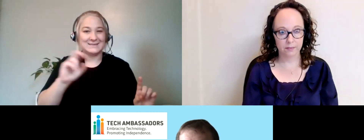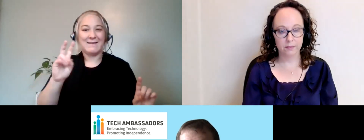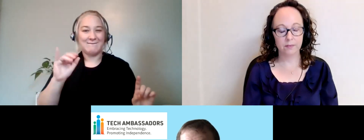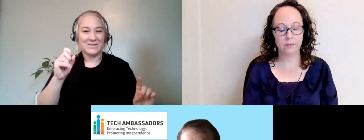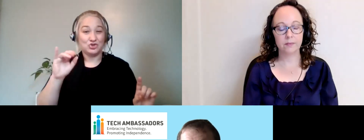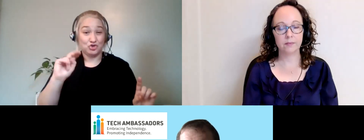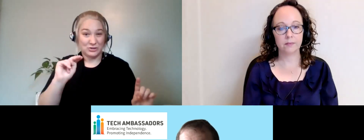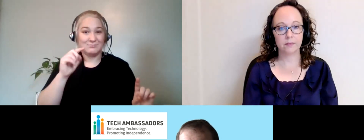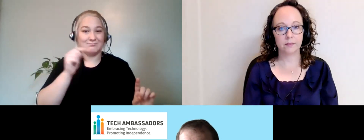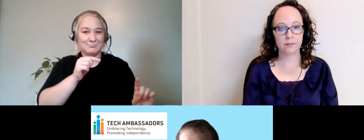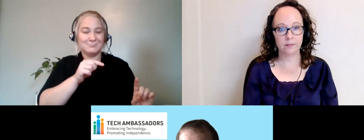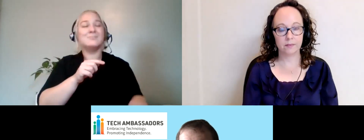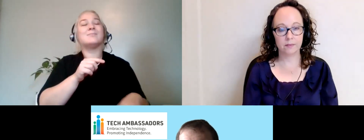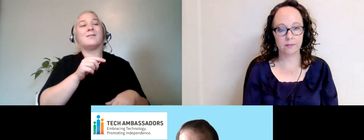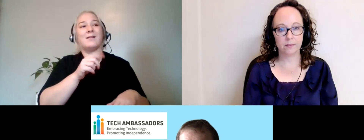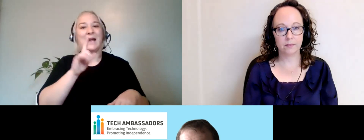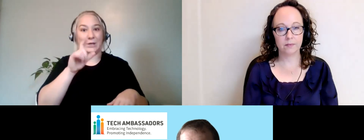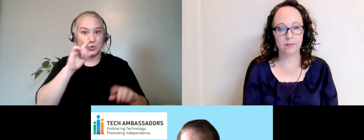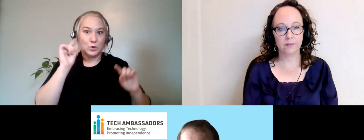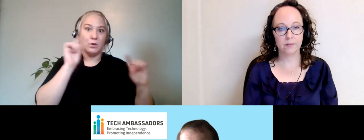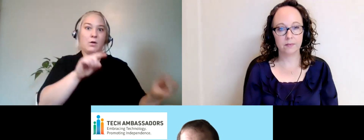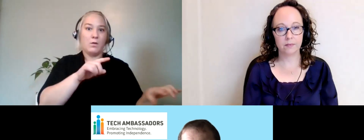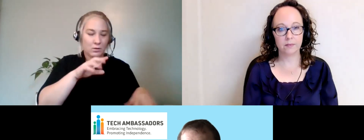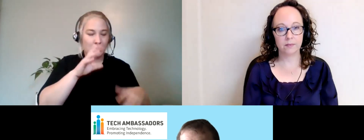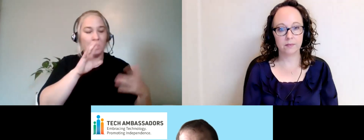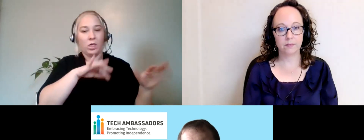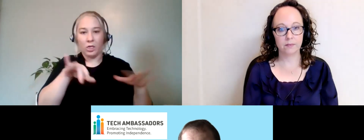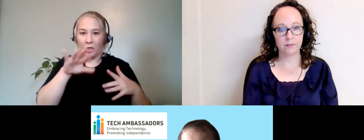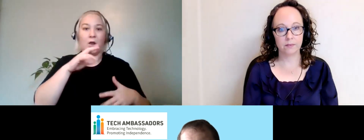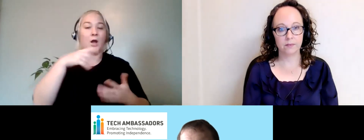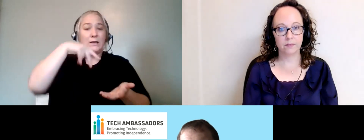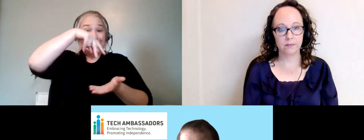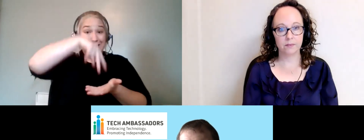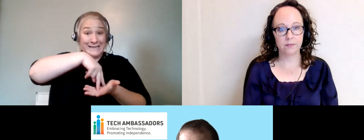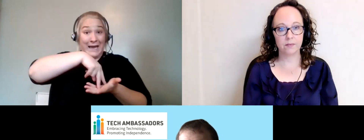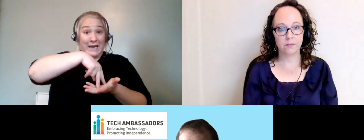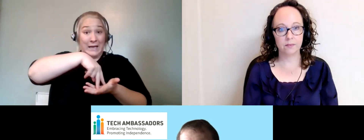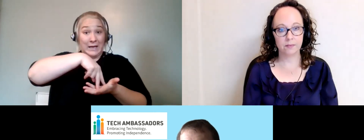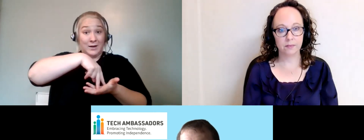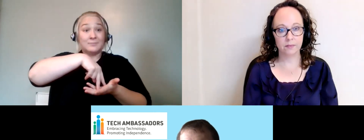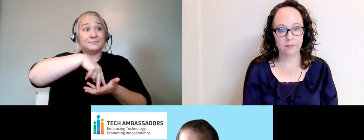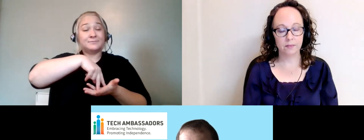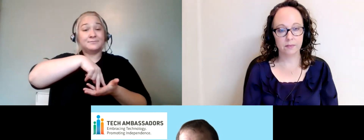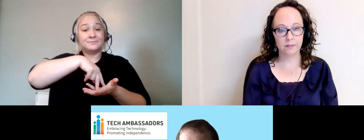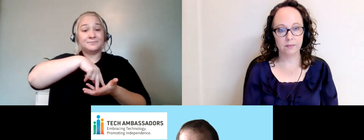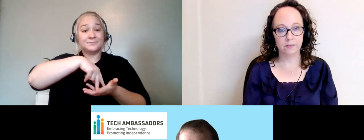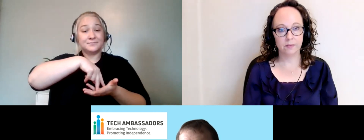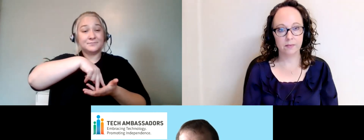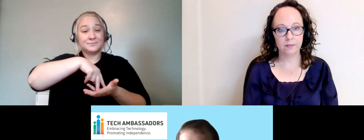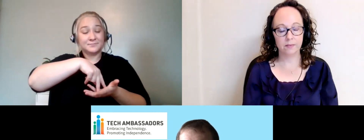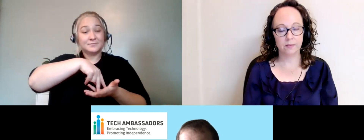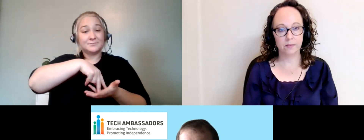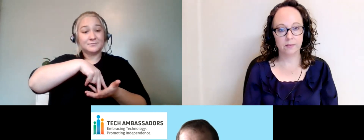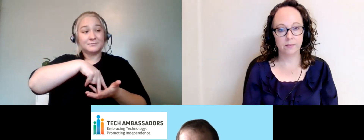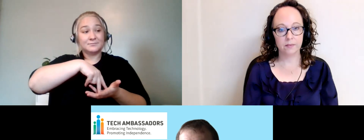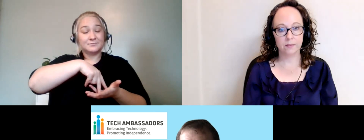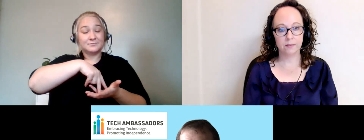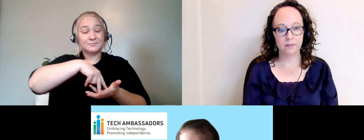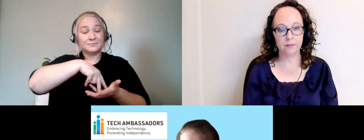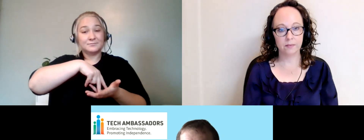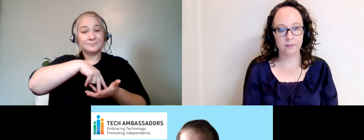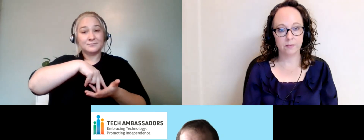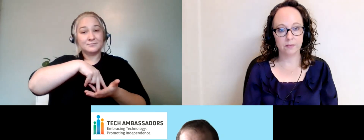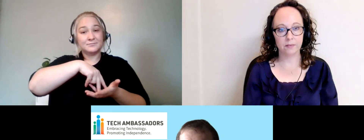standing still, I could see further than with